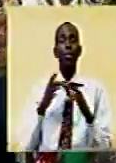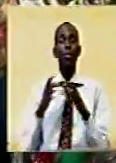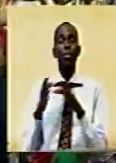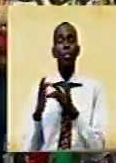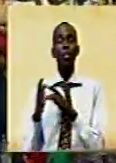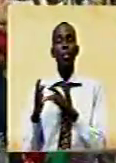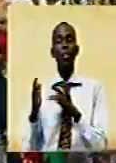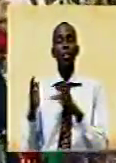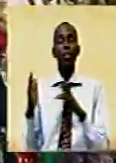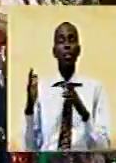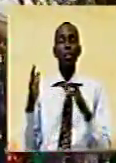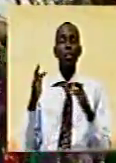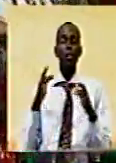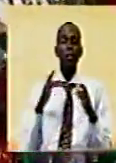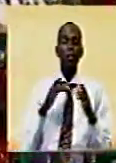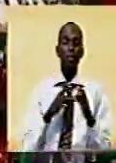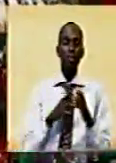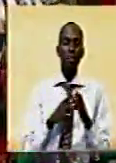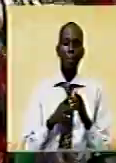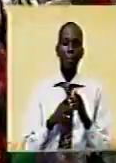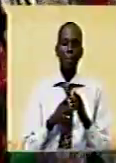Thank you.